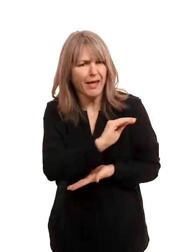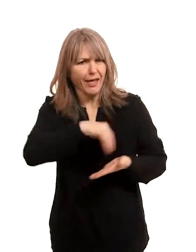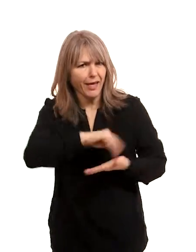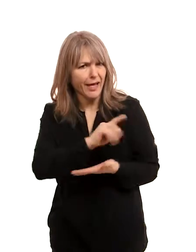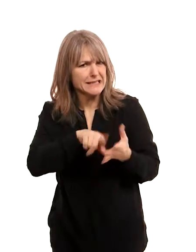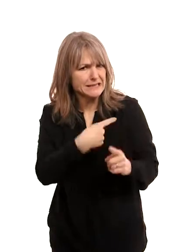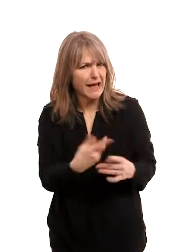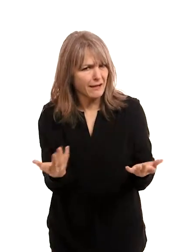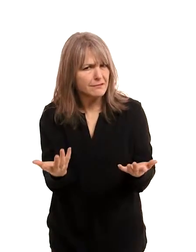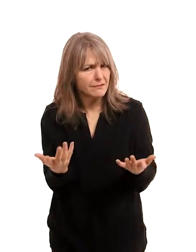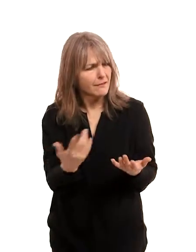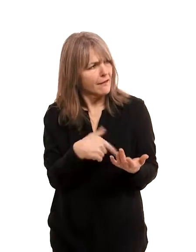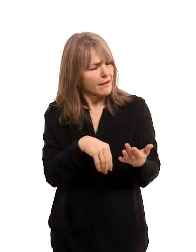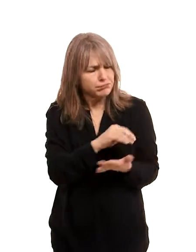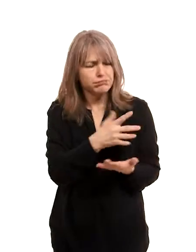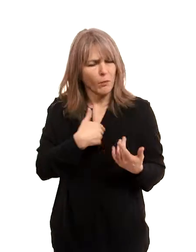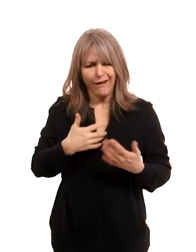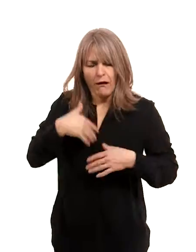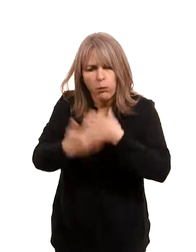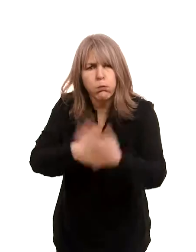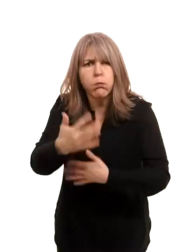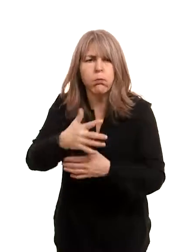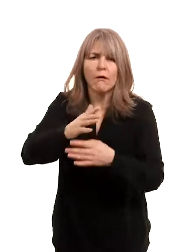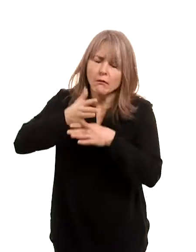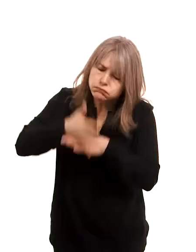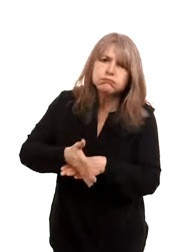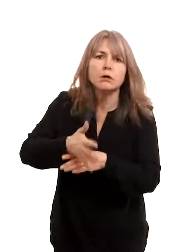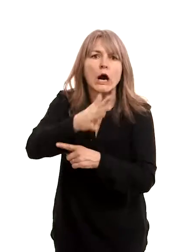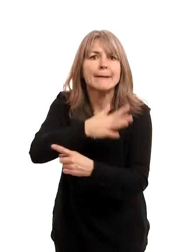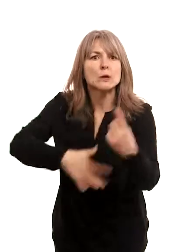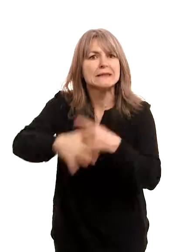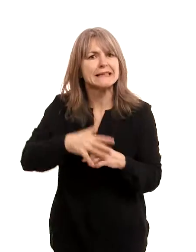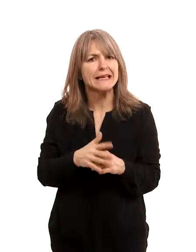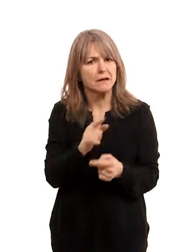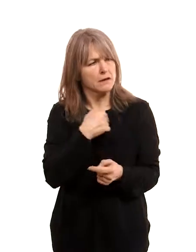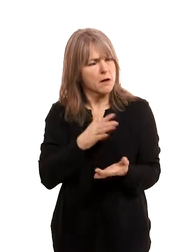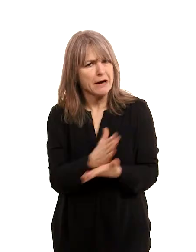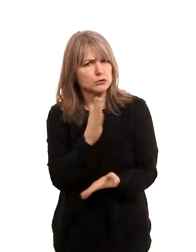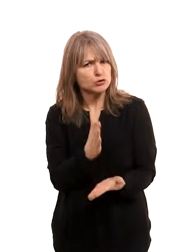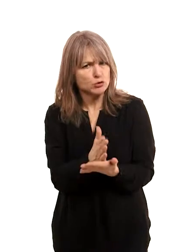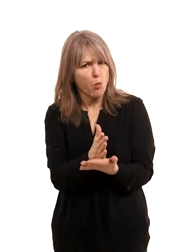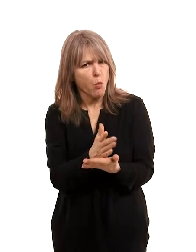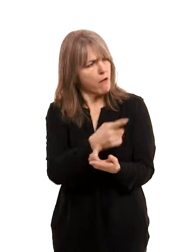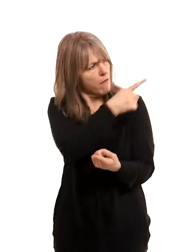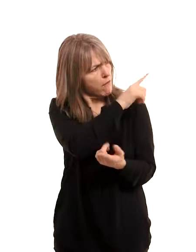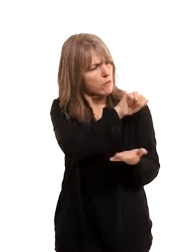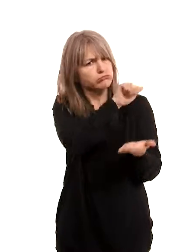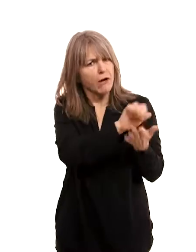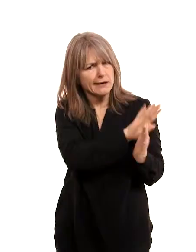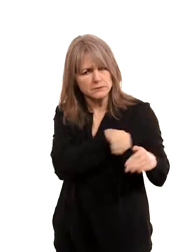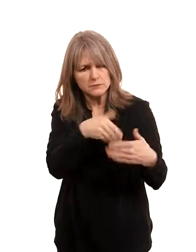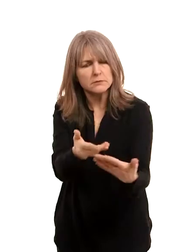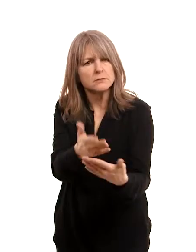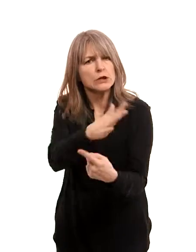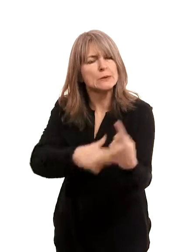the things that are being done for that community are the right things. Coming from a BME background, I know that a lot of people will think, oh, there's no